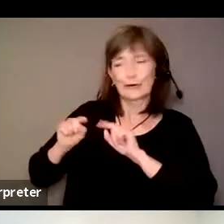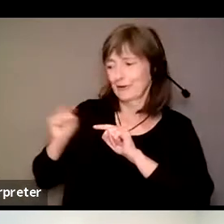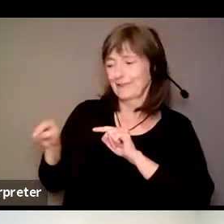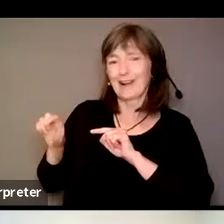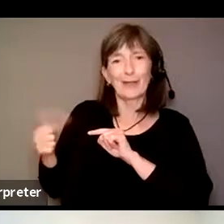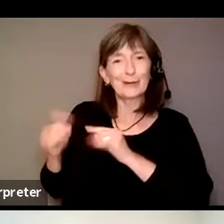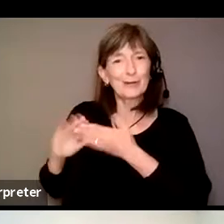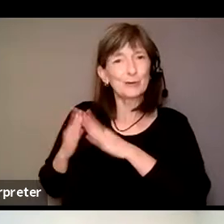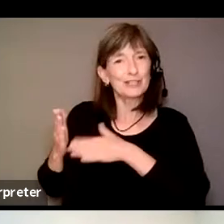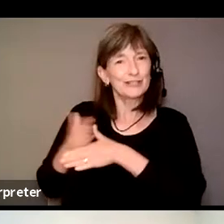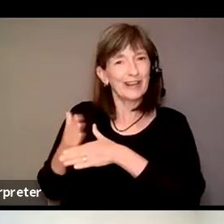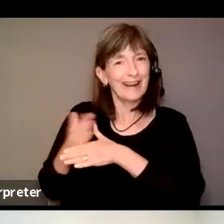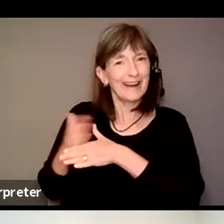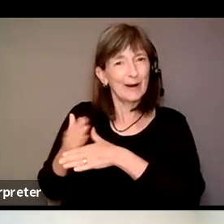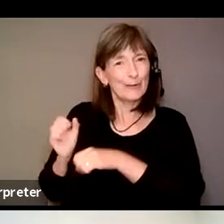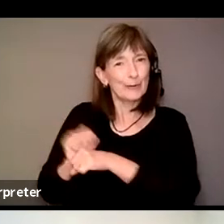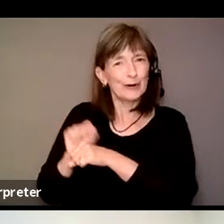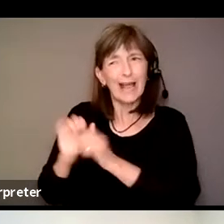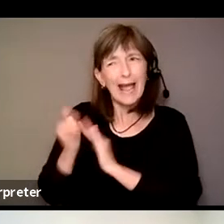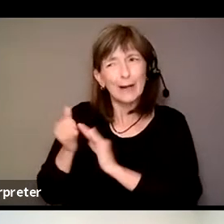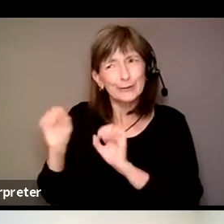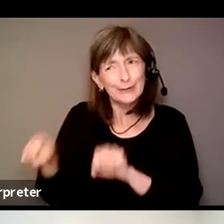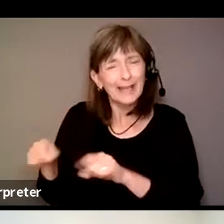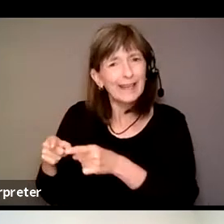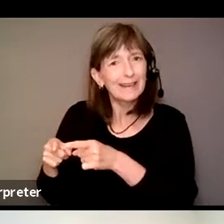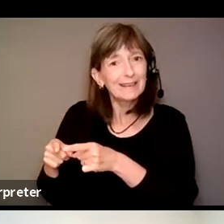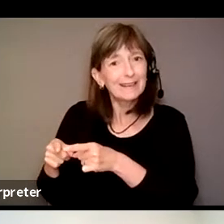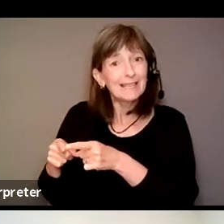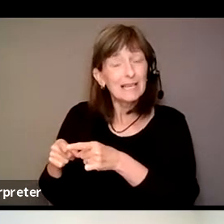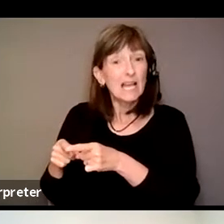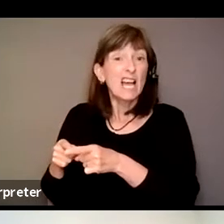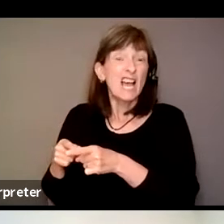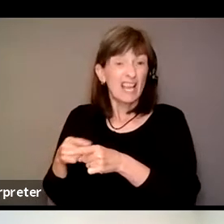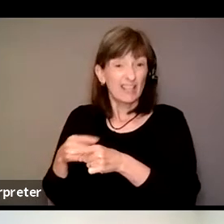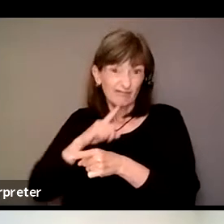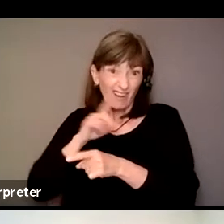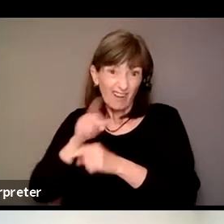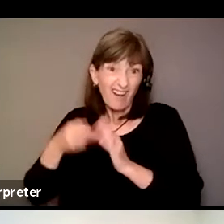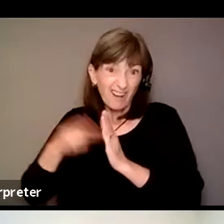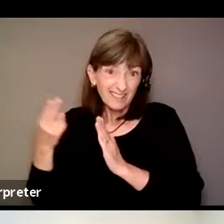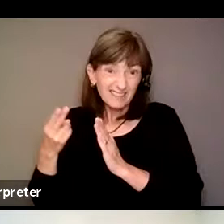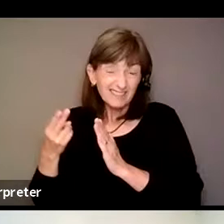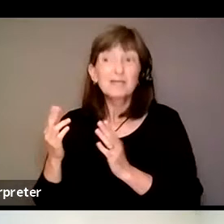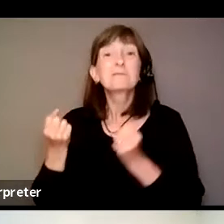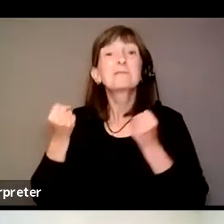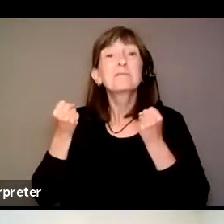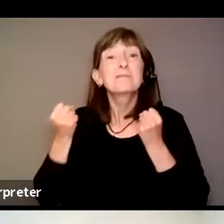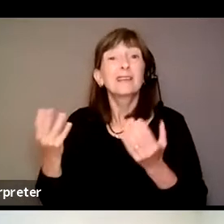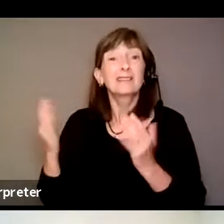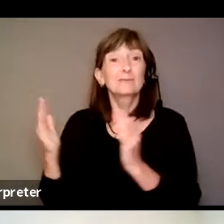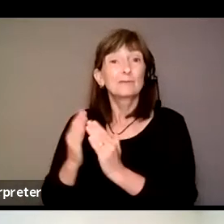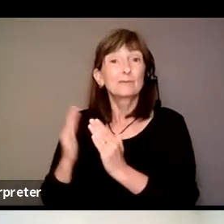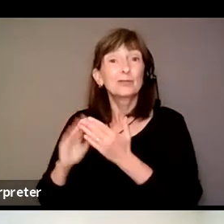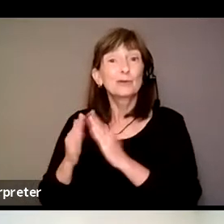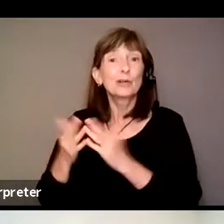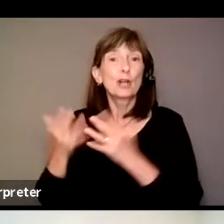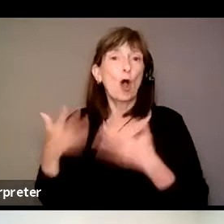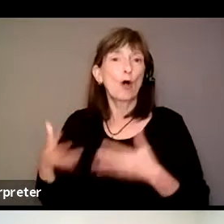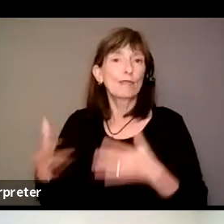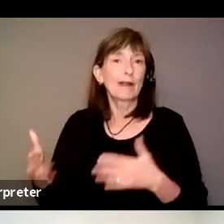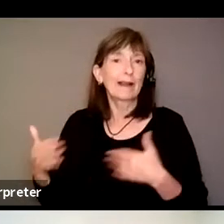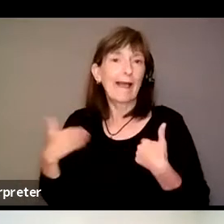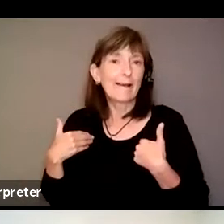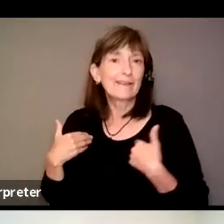truthfully, in a lot of the conversations, we realize that we're doing it anyway. A lot of these small communities are working with their neighbors. They're